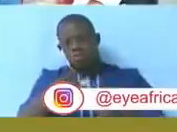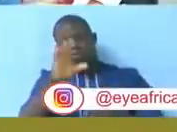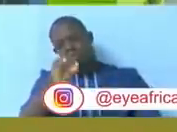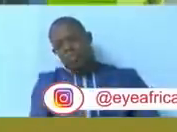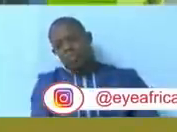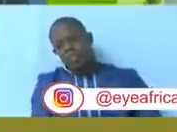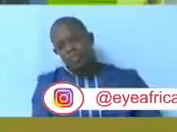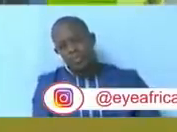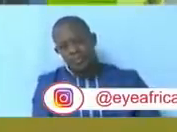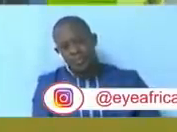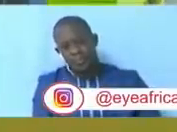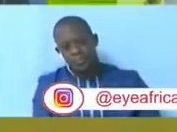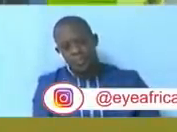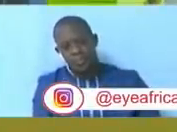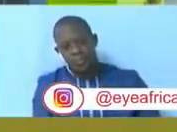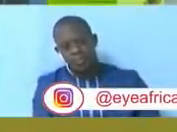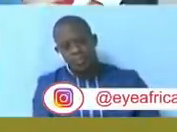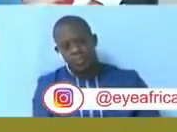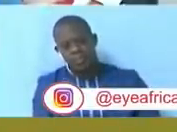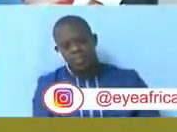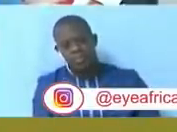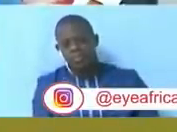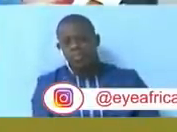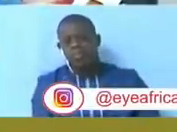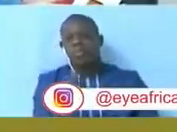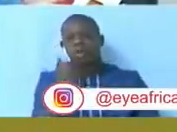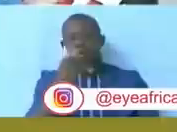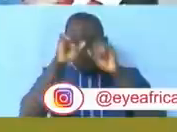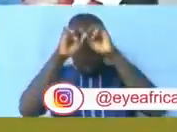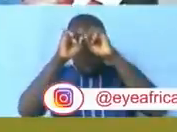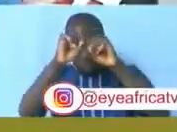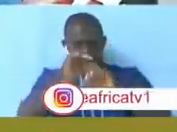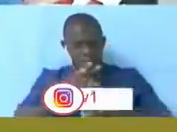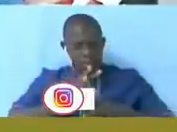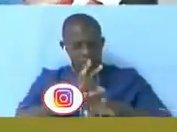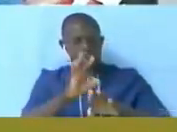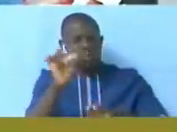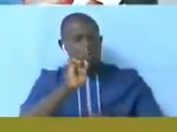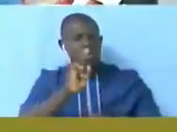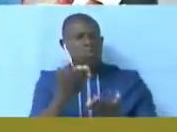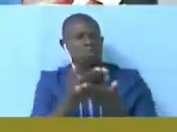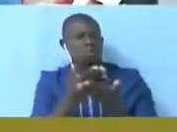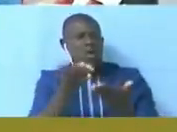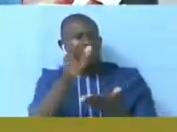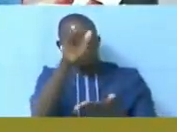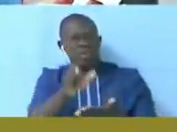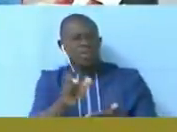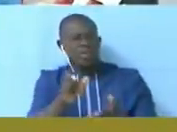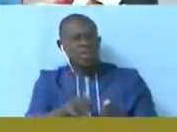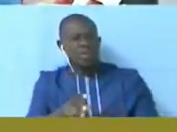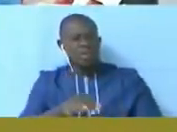jurisdiction. And what was the government's interest in his case? Why was he charged and brought before the court?